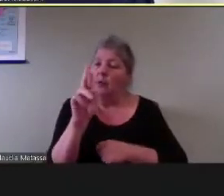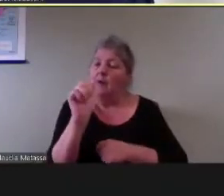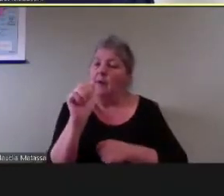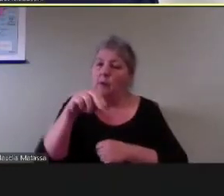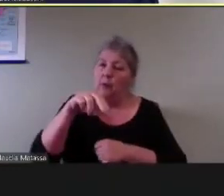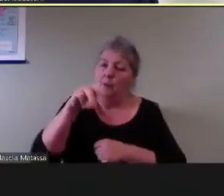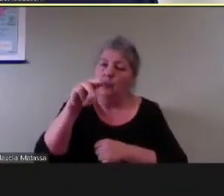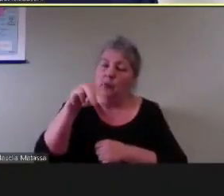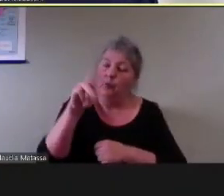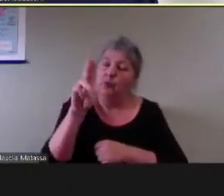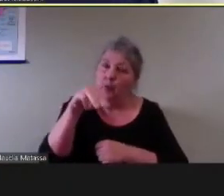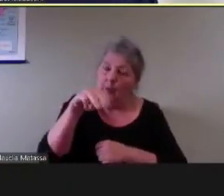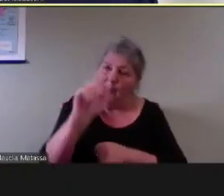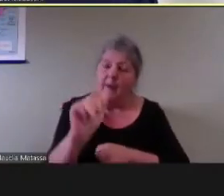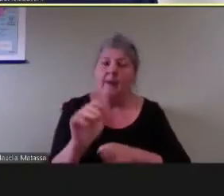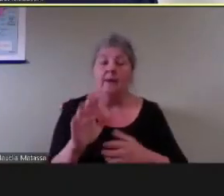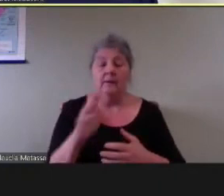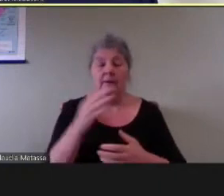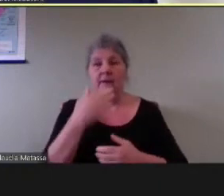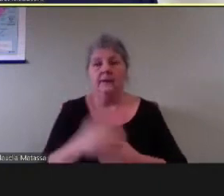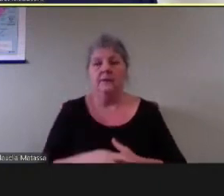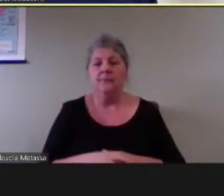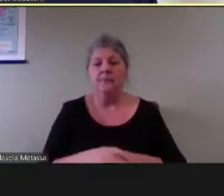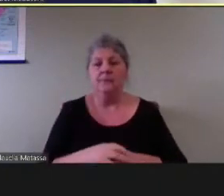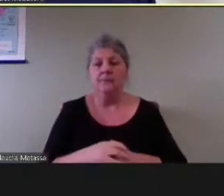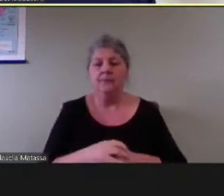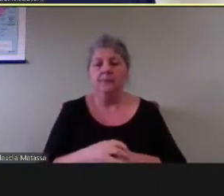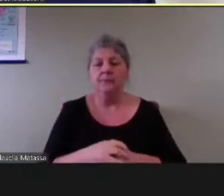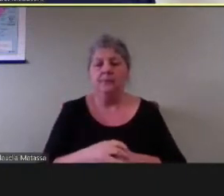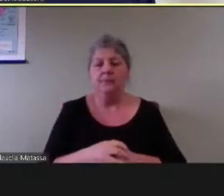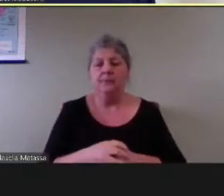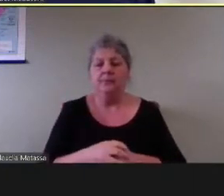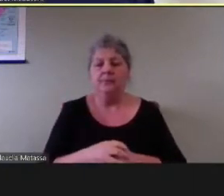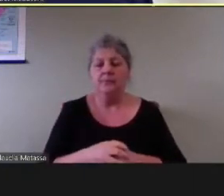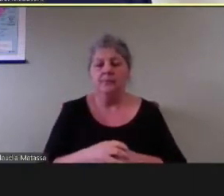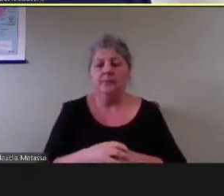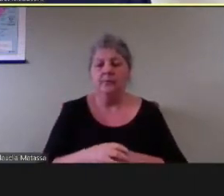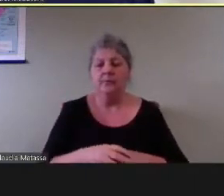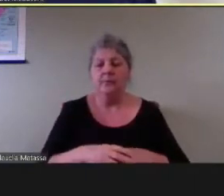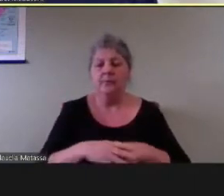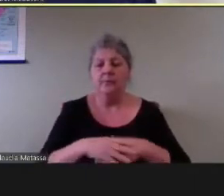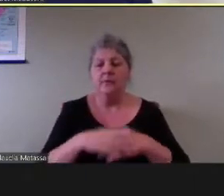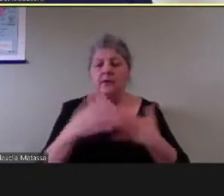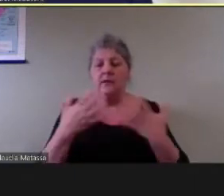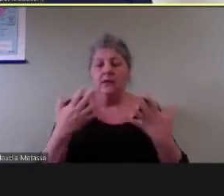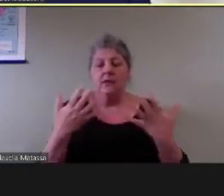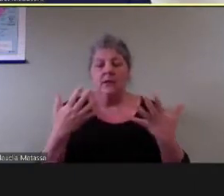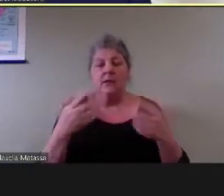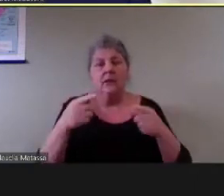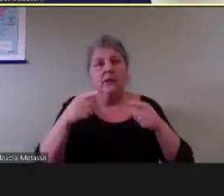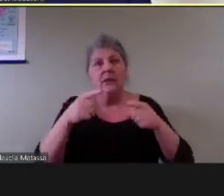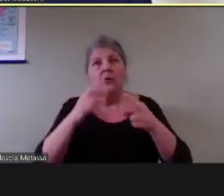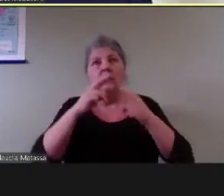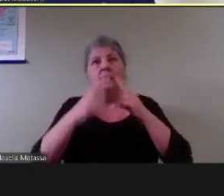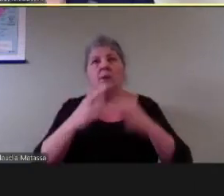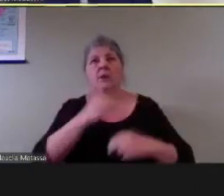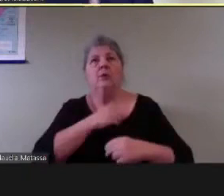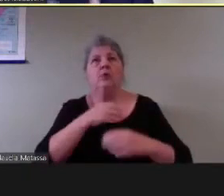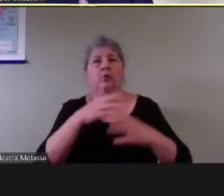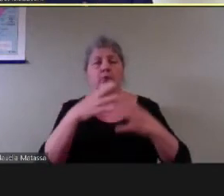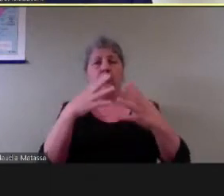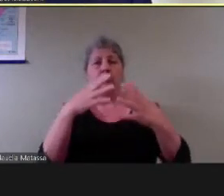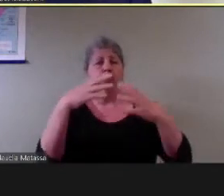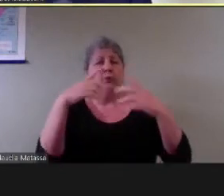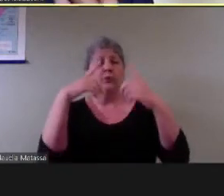next slide. Thanks, Jason. Just the next slide. Yeah, thank you. where in responding to the complexities of